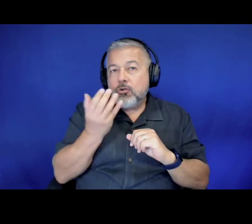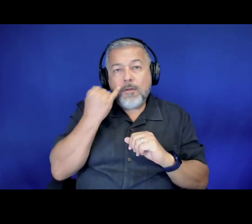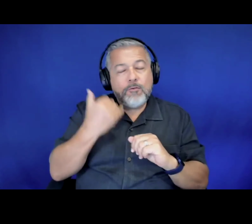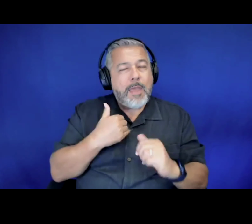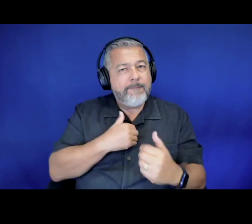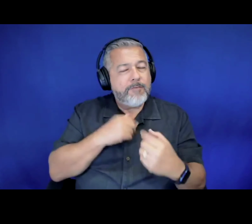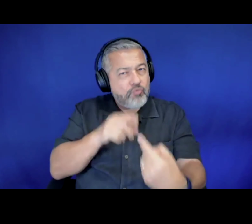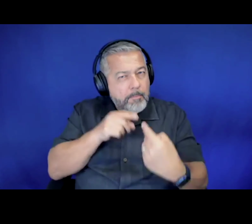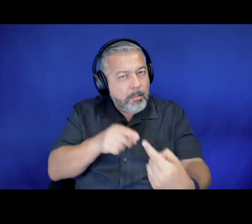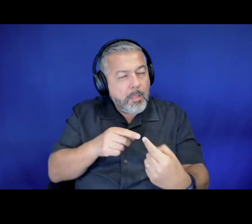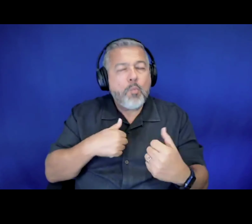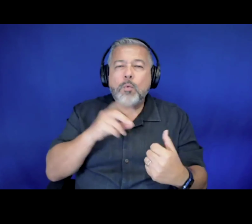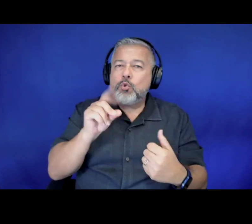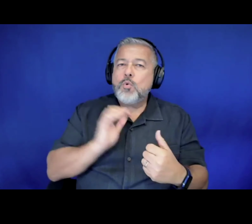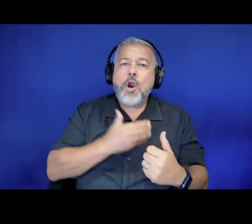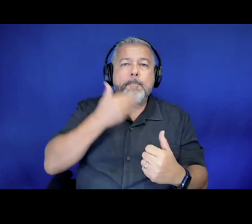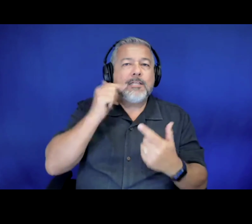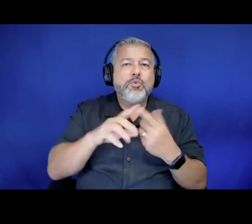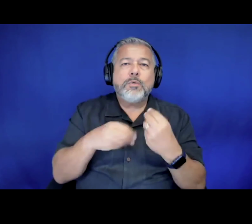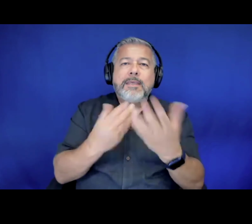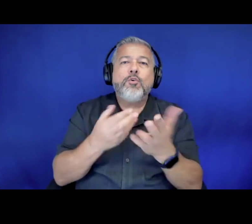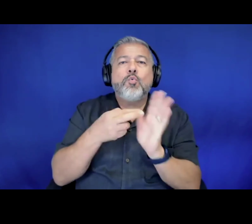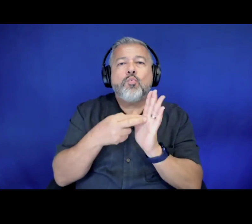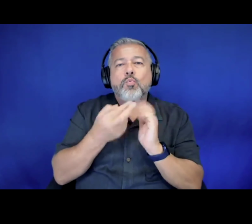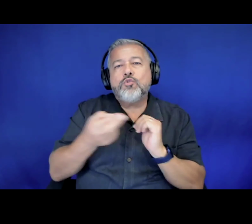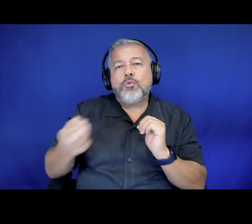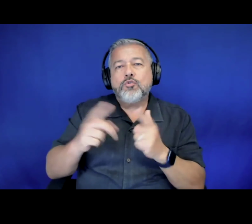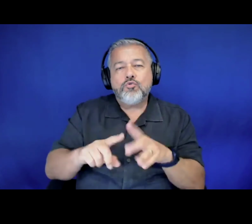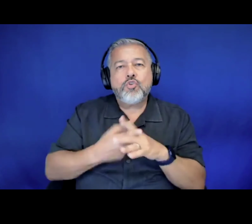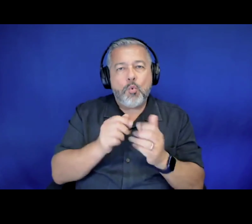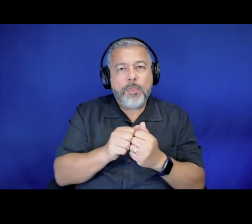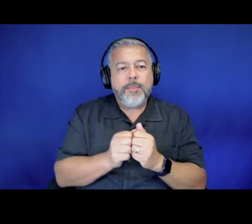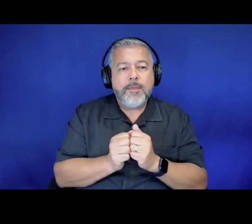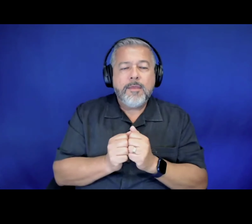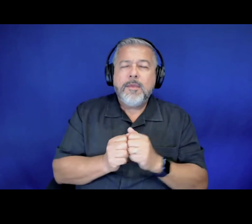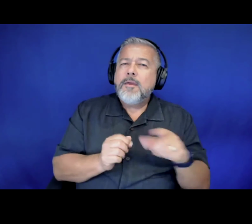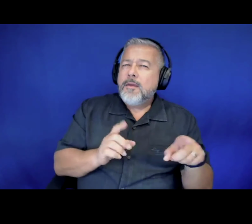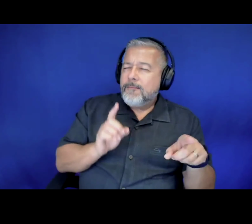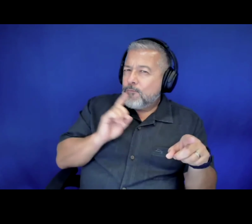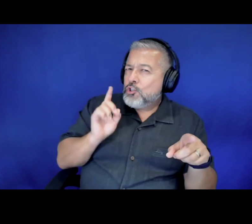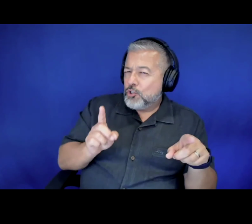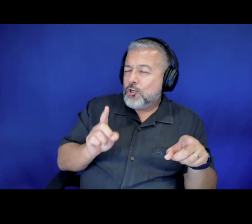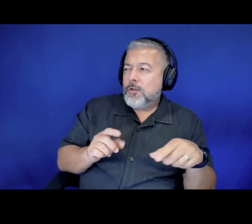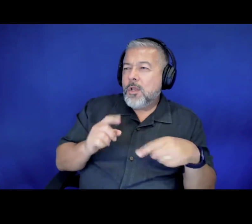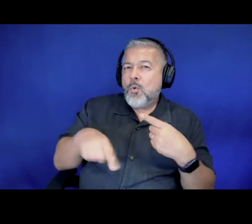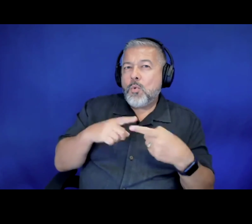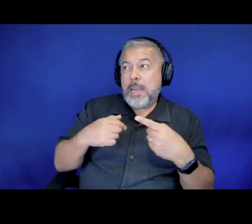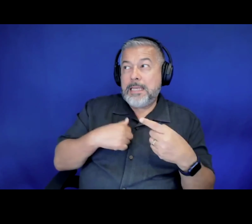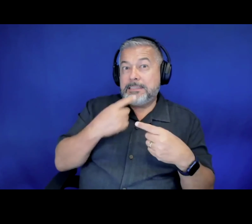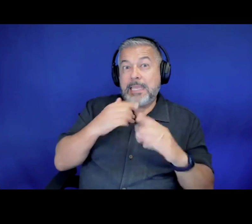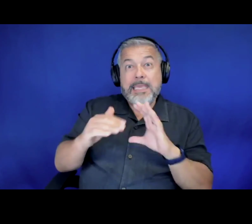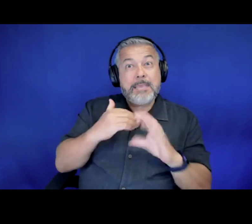to kind of give you some of those resources to start off at. Oh yeah, definitely. We're when I say email me, it's not because I'm